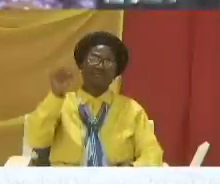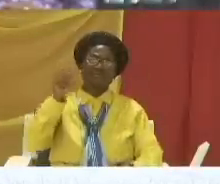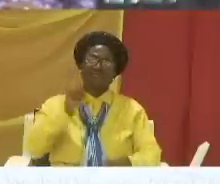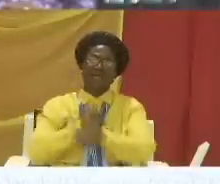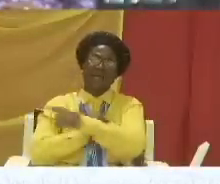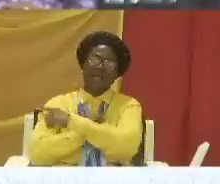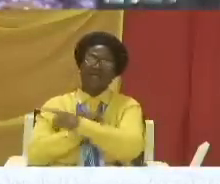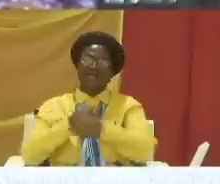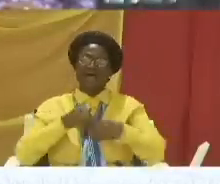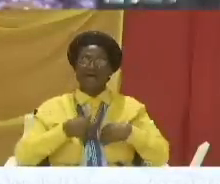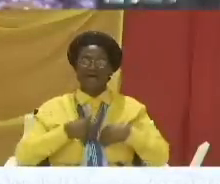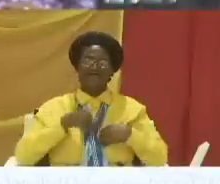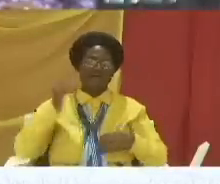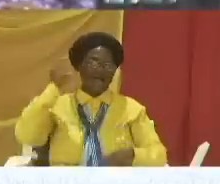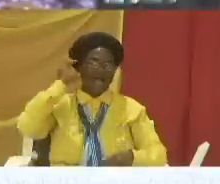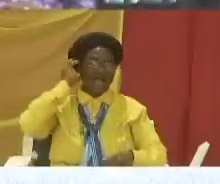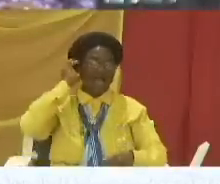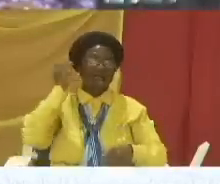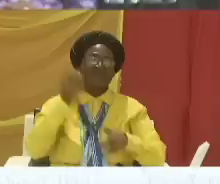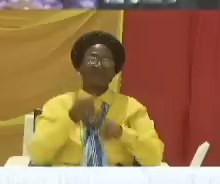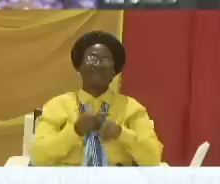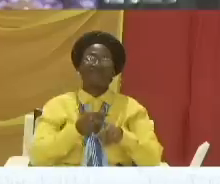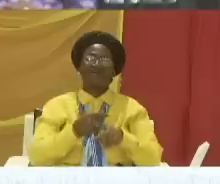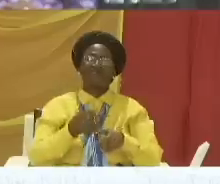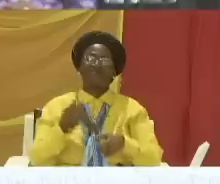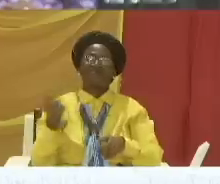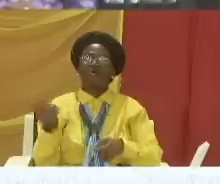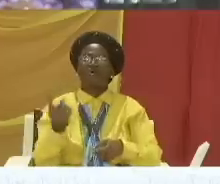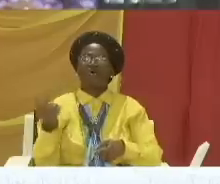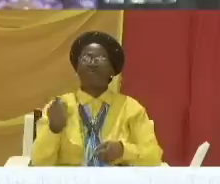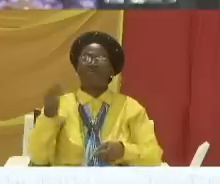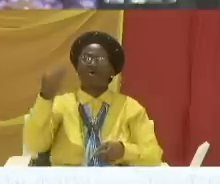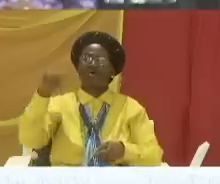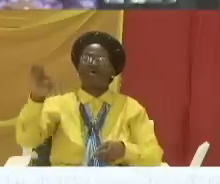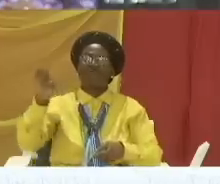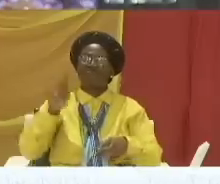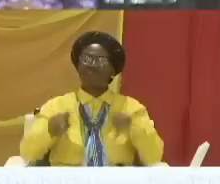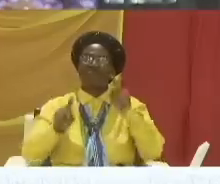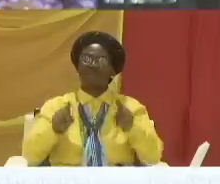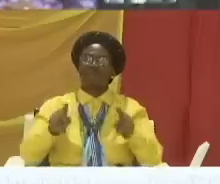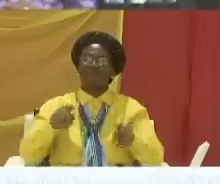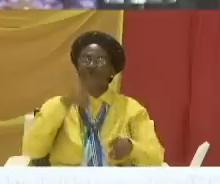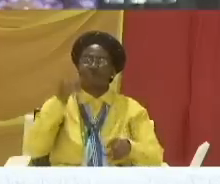a couple of people who said they would love to build